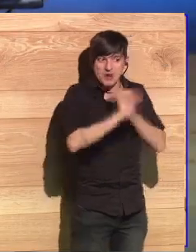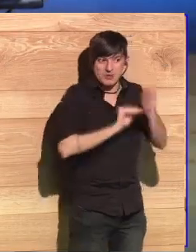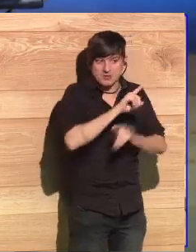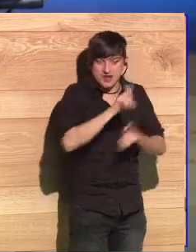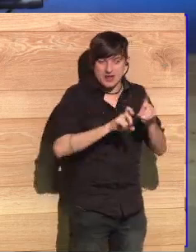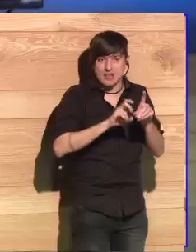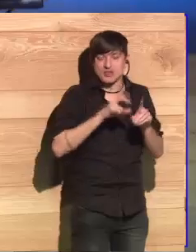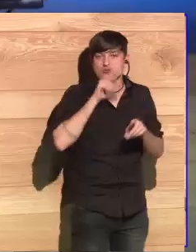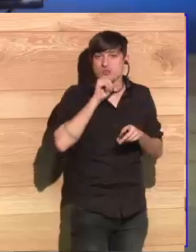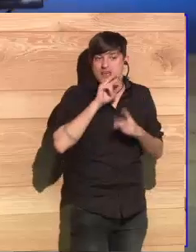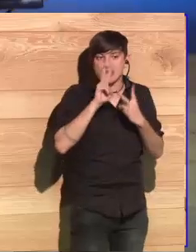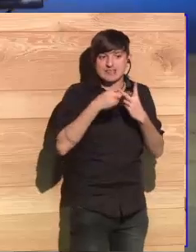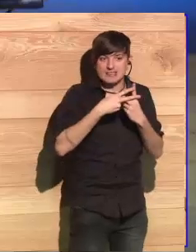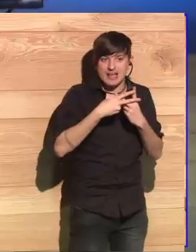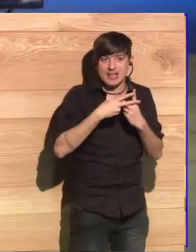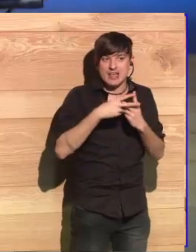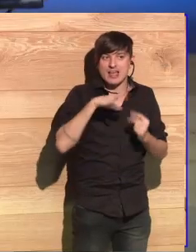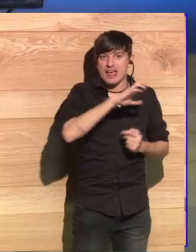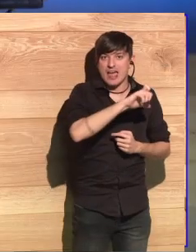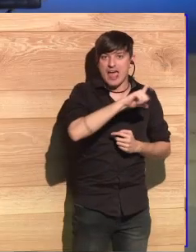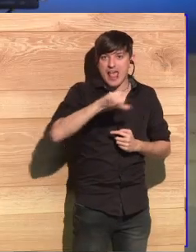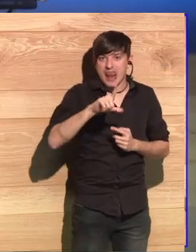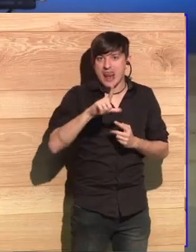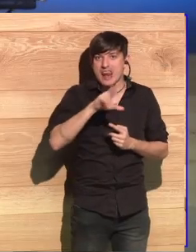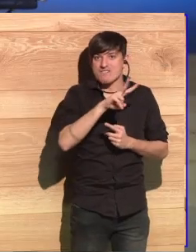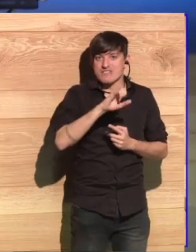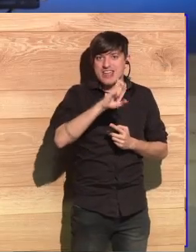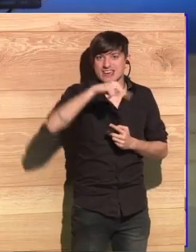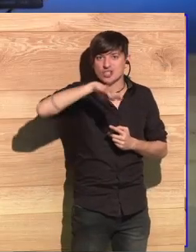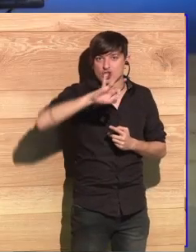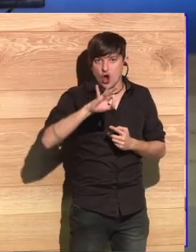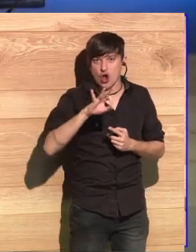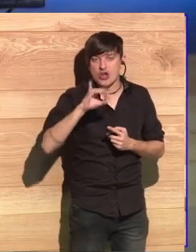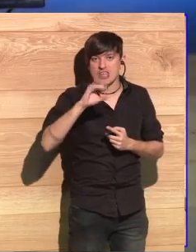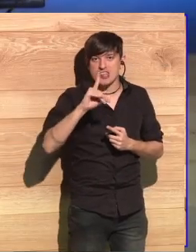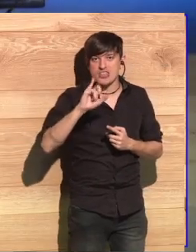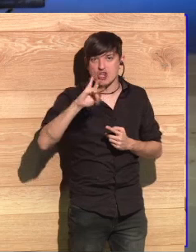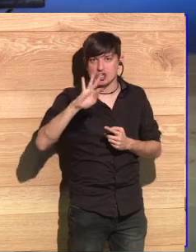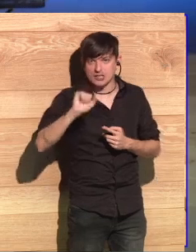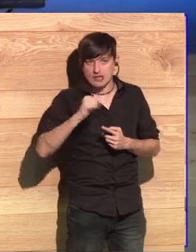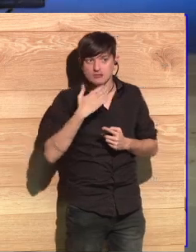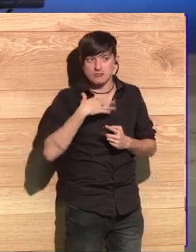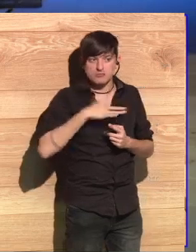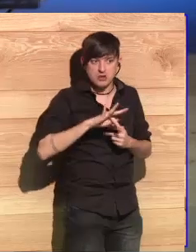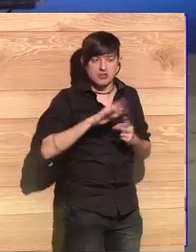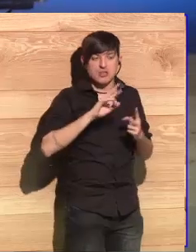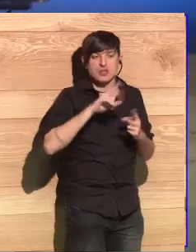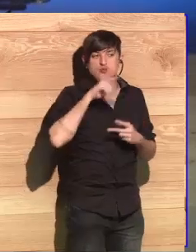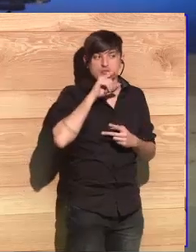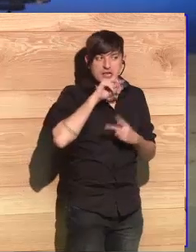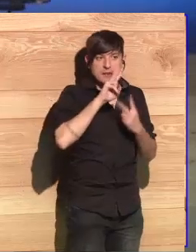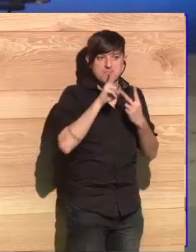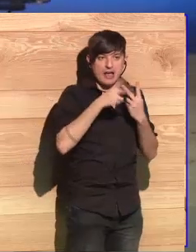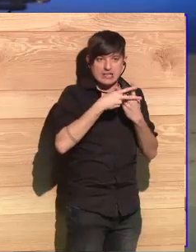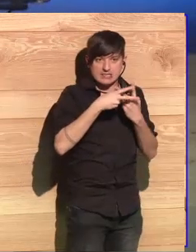the Telefónica friends, but you can ask questions through Twitter. So even if